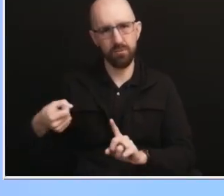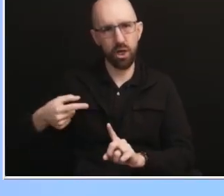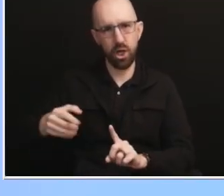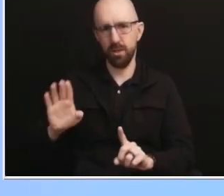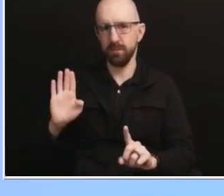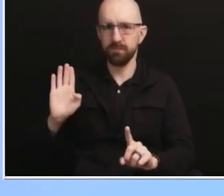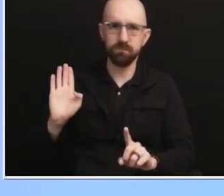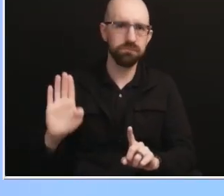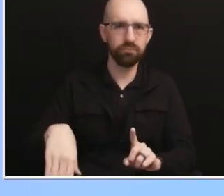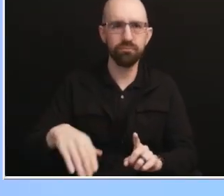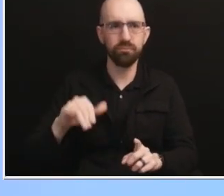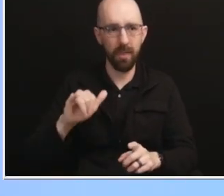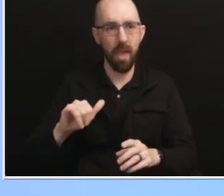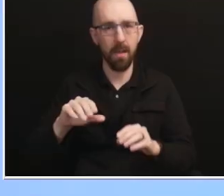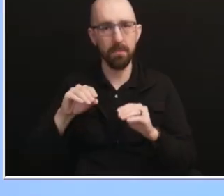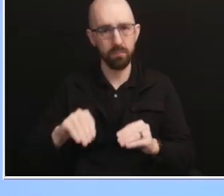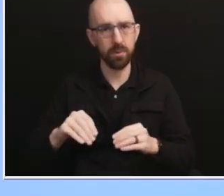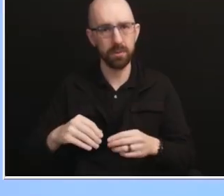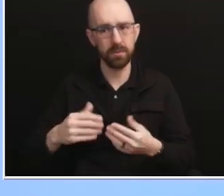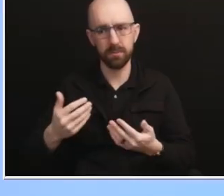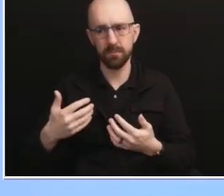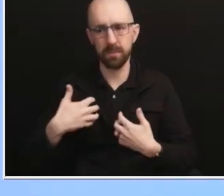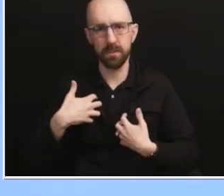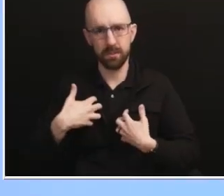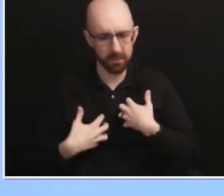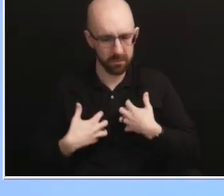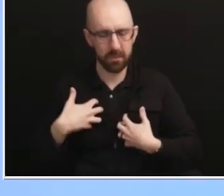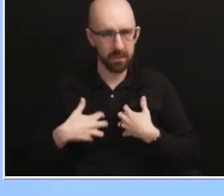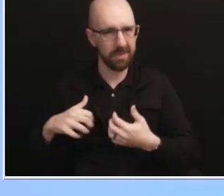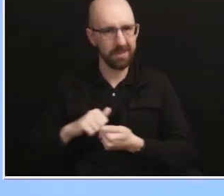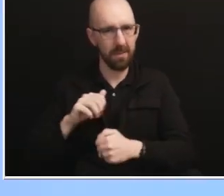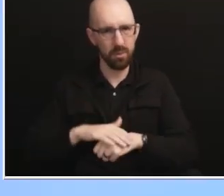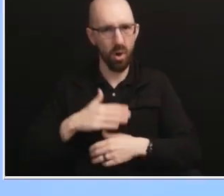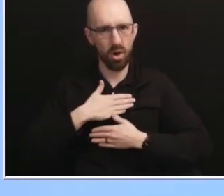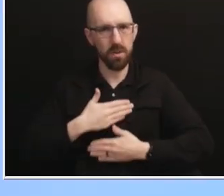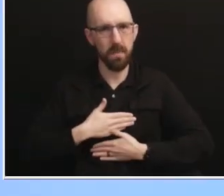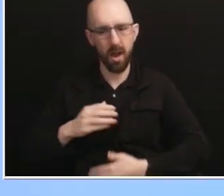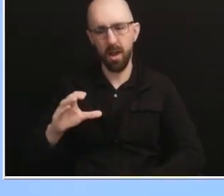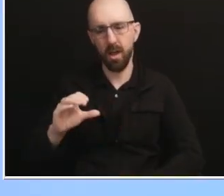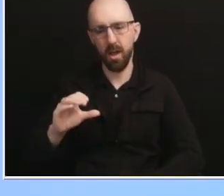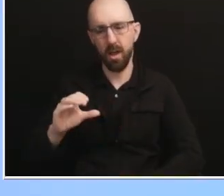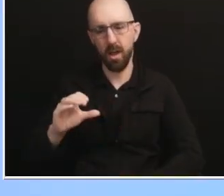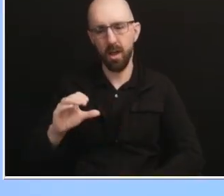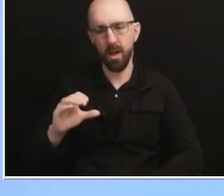it puts a toll on our body. That cortisol hormone kicking through your bloodstream, it